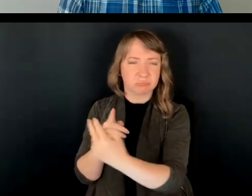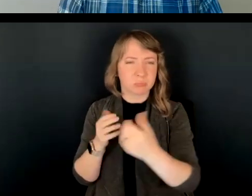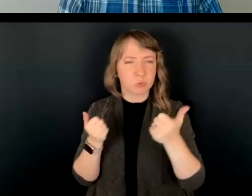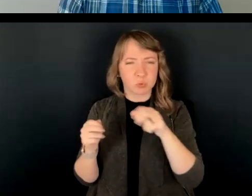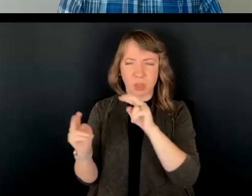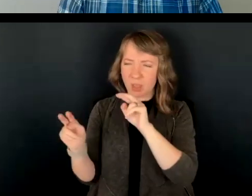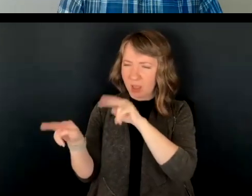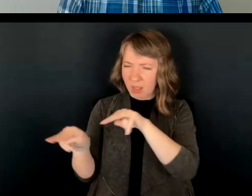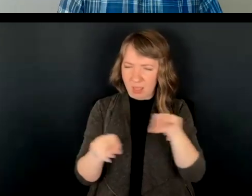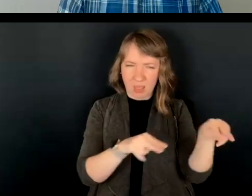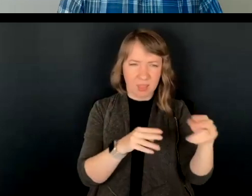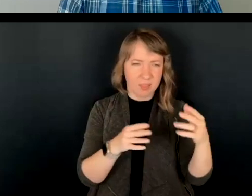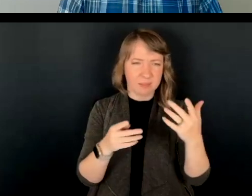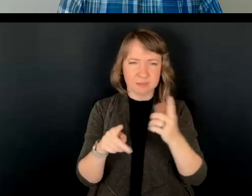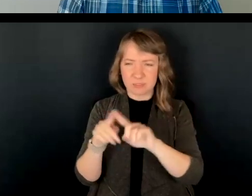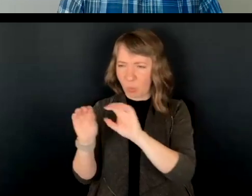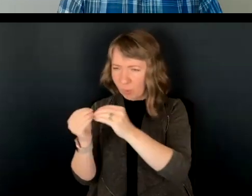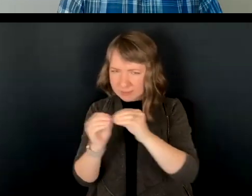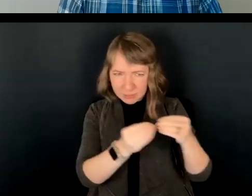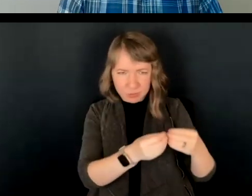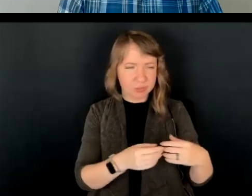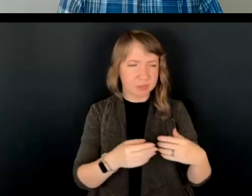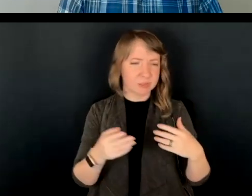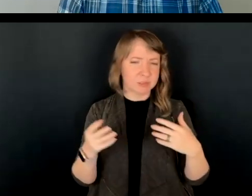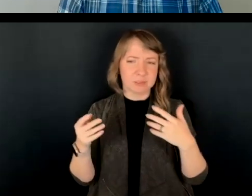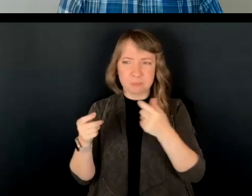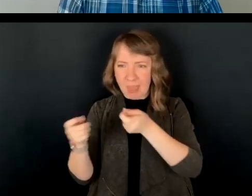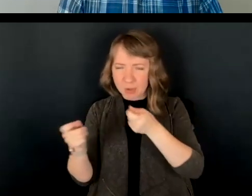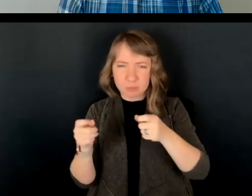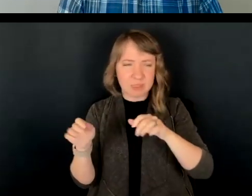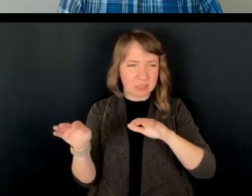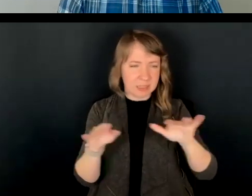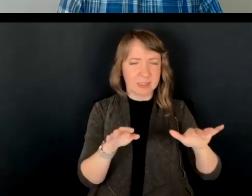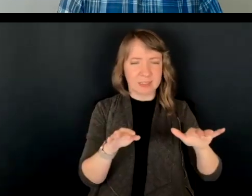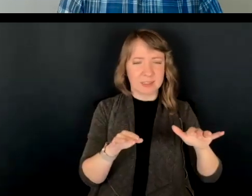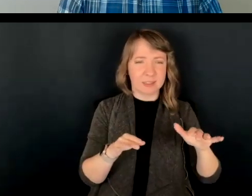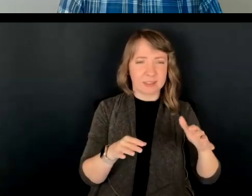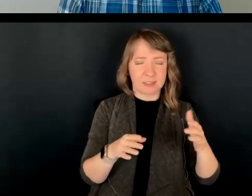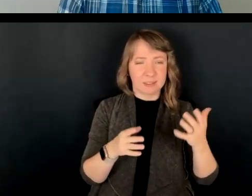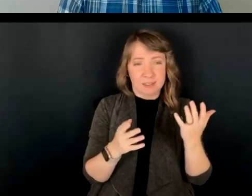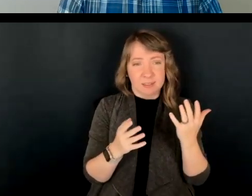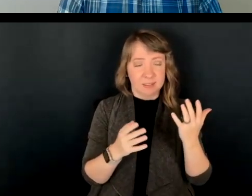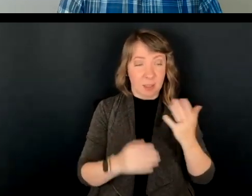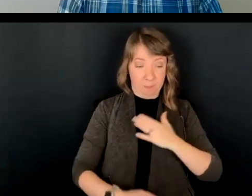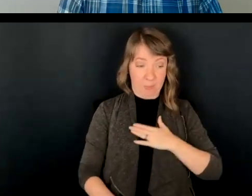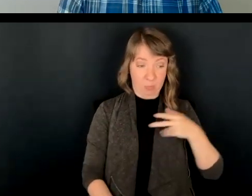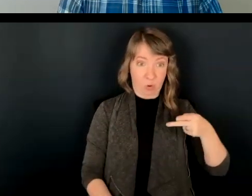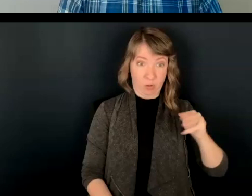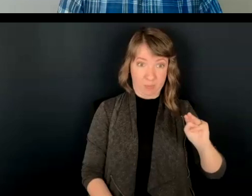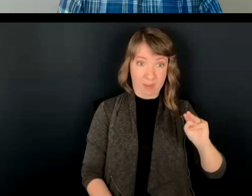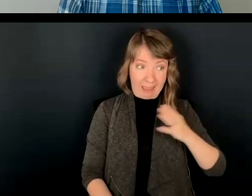organizations and management units, is unlikely that your program manager at a unit level has that level